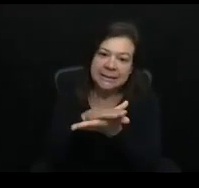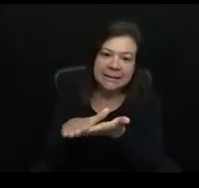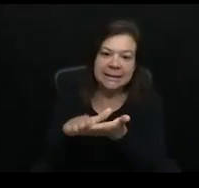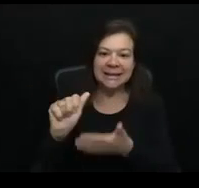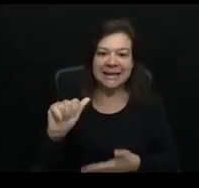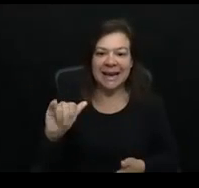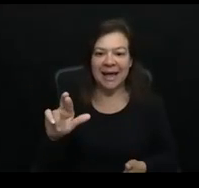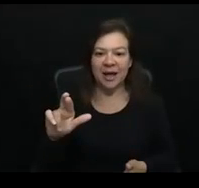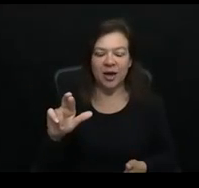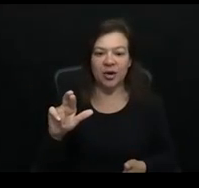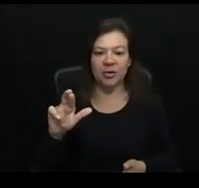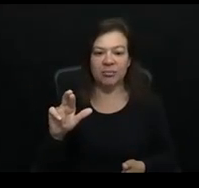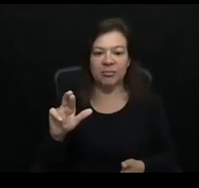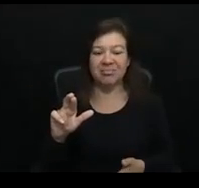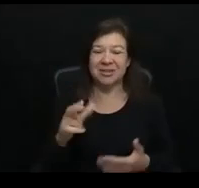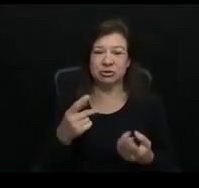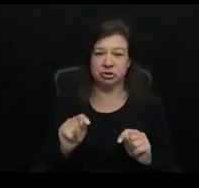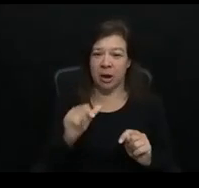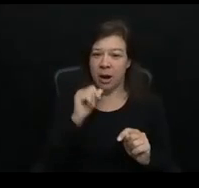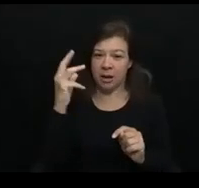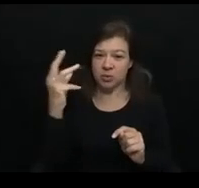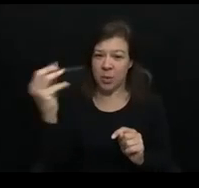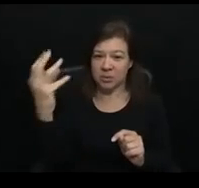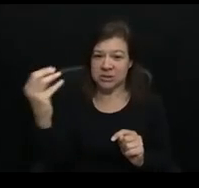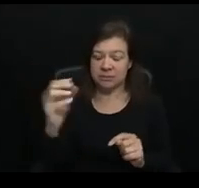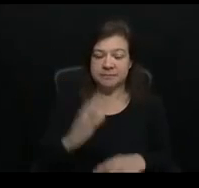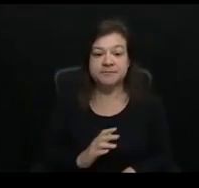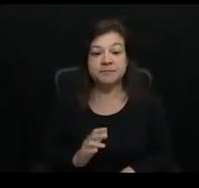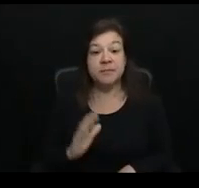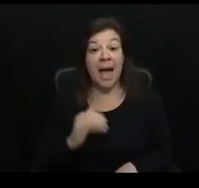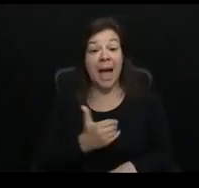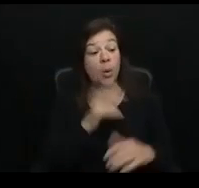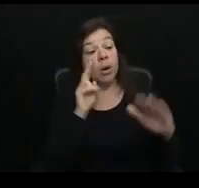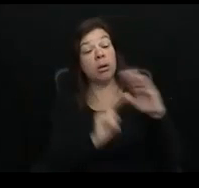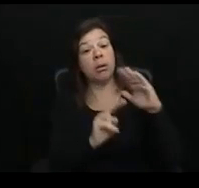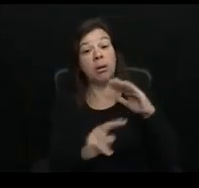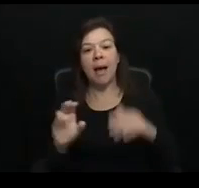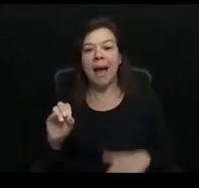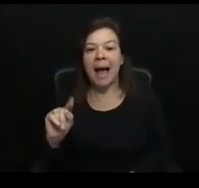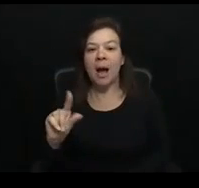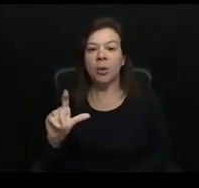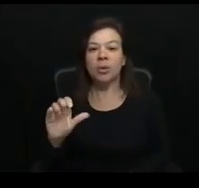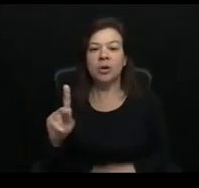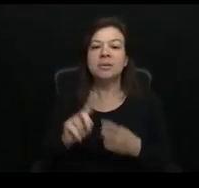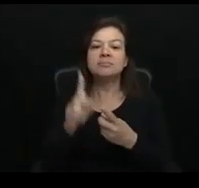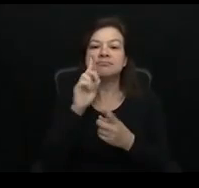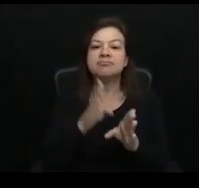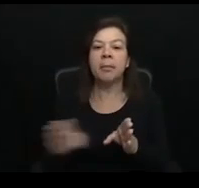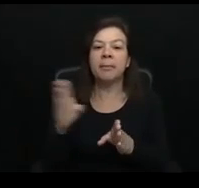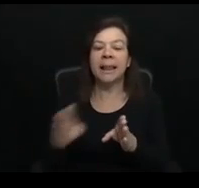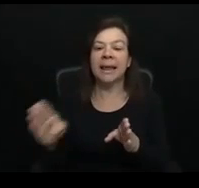Try not to go outside. Our outlooks that we produce, think of as a tool, a planning tool